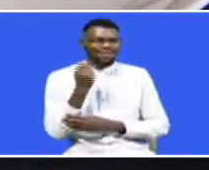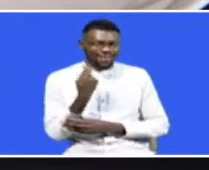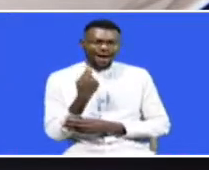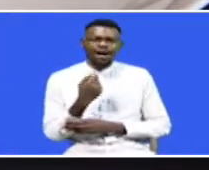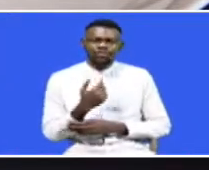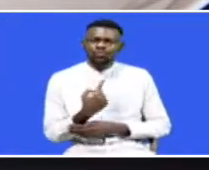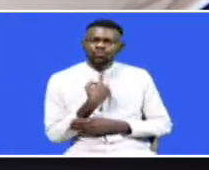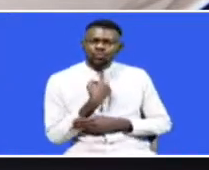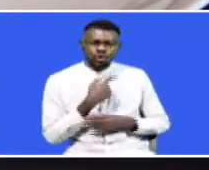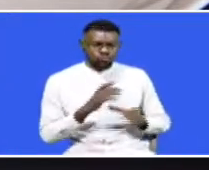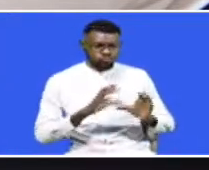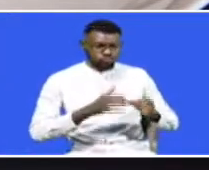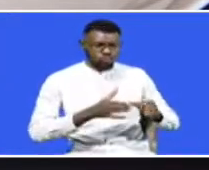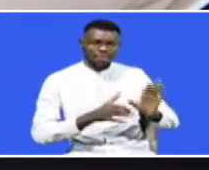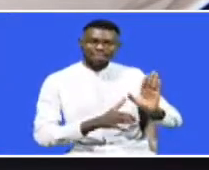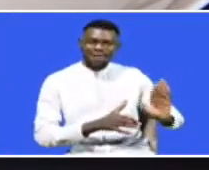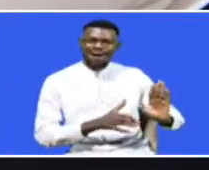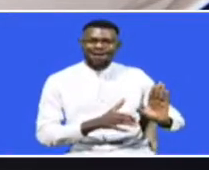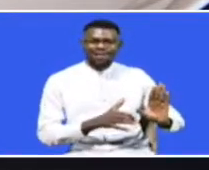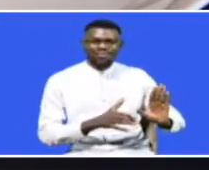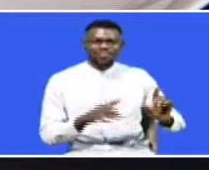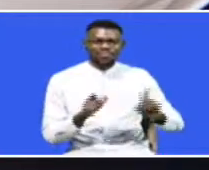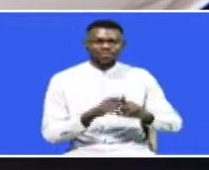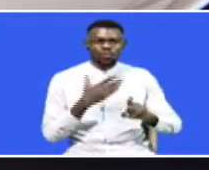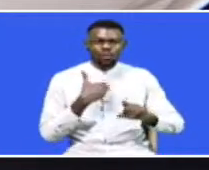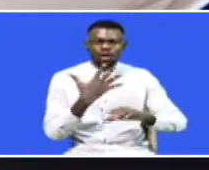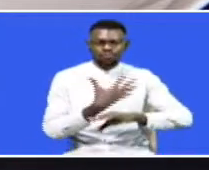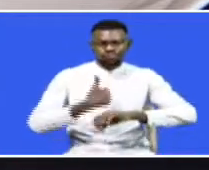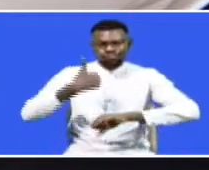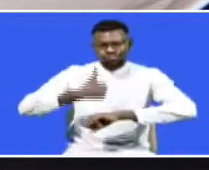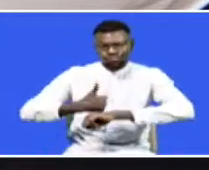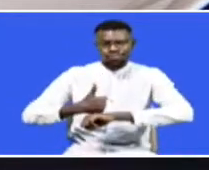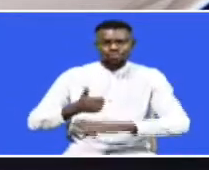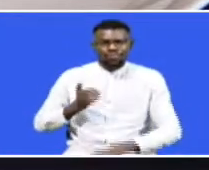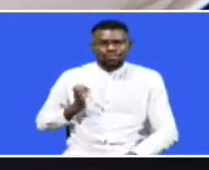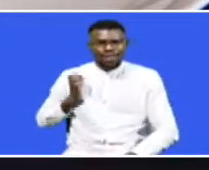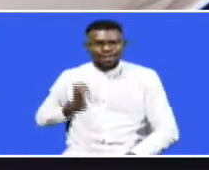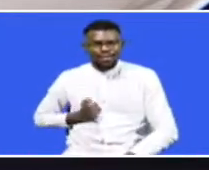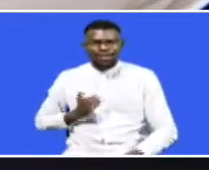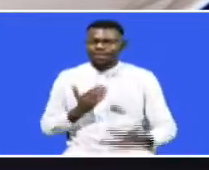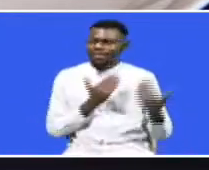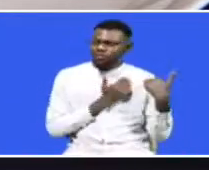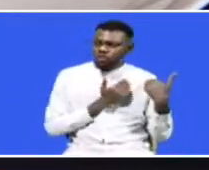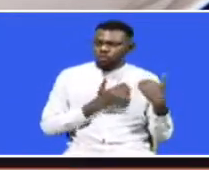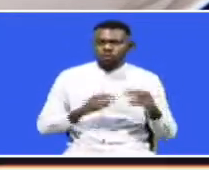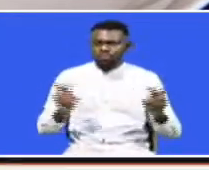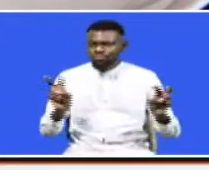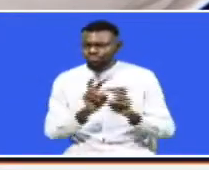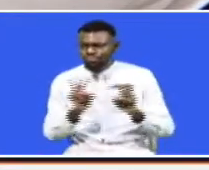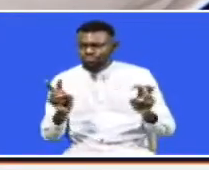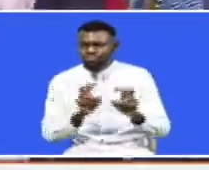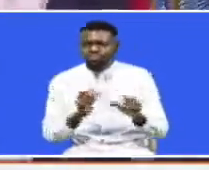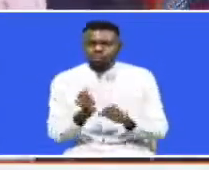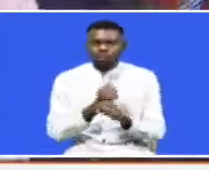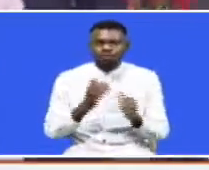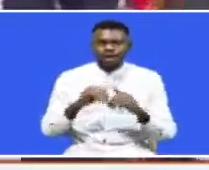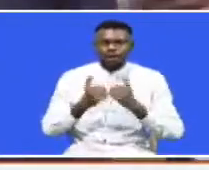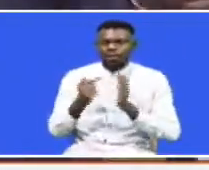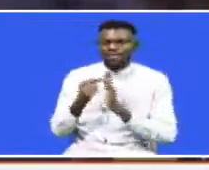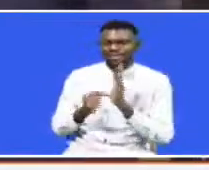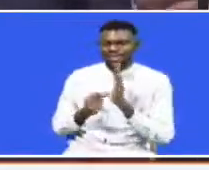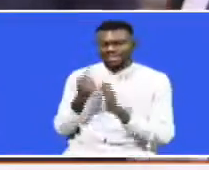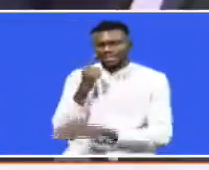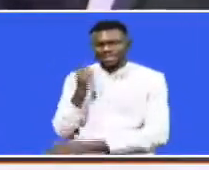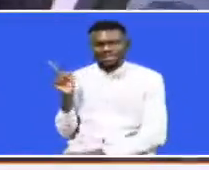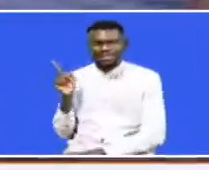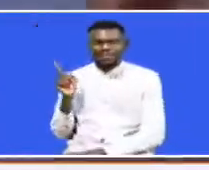Union, as well as the establishment of ethics for coffee marketers. Clement Masombo has the details. The